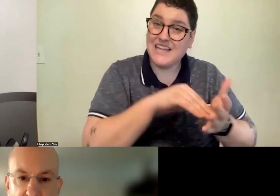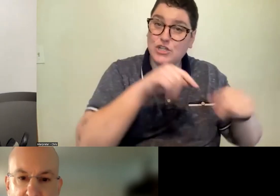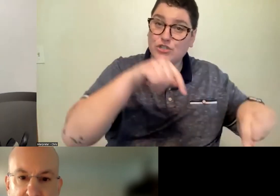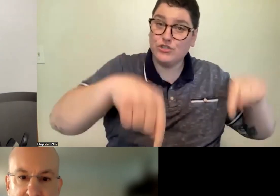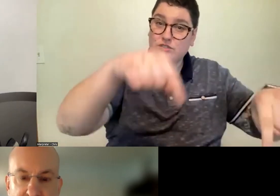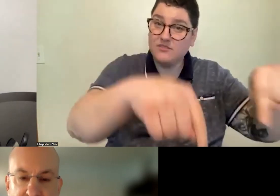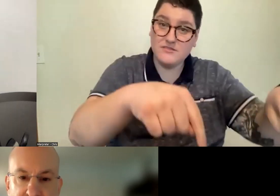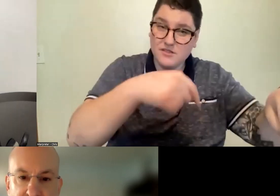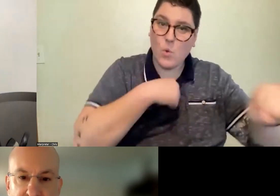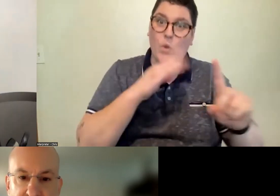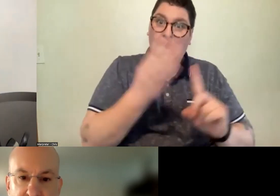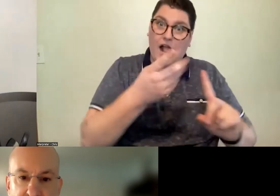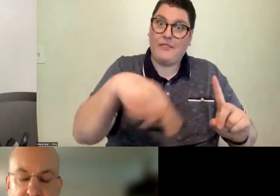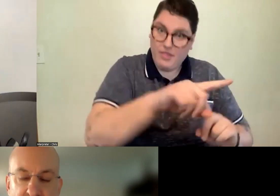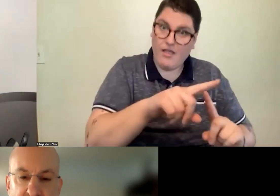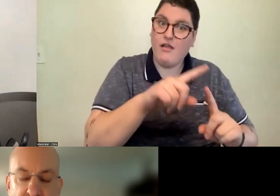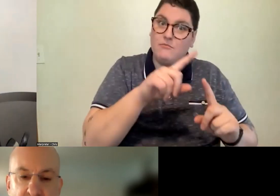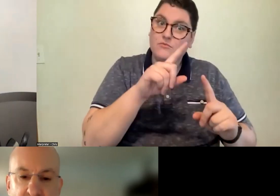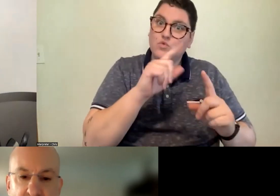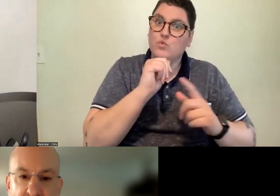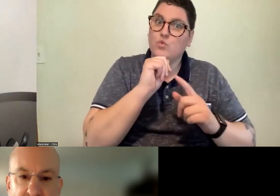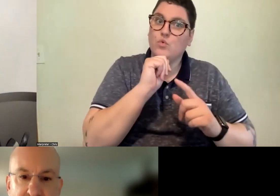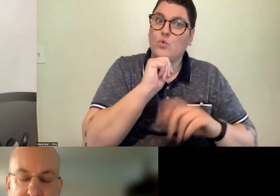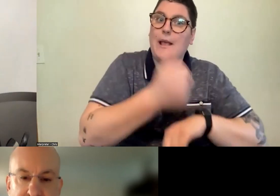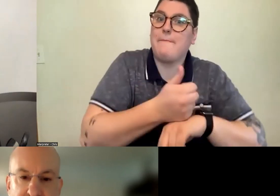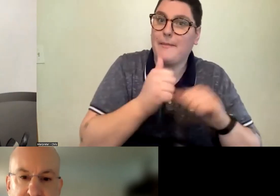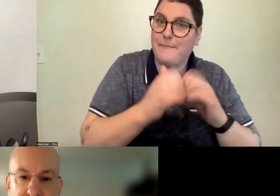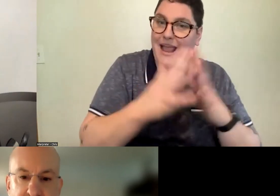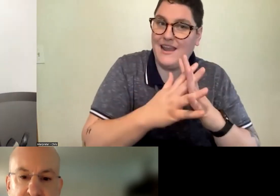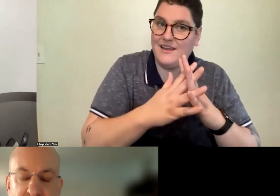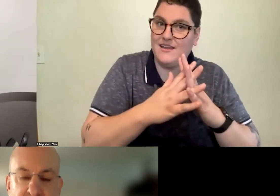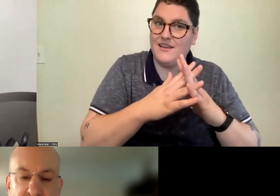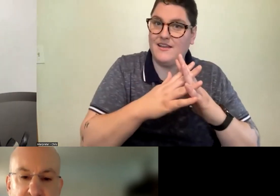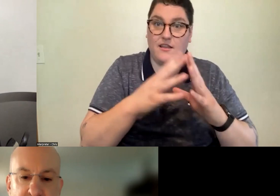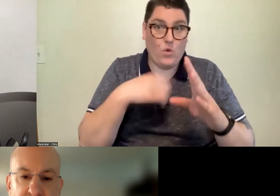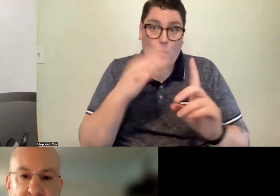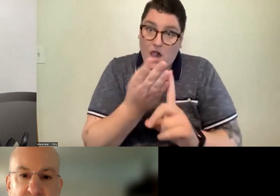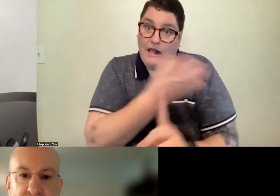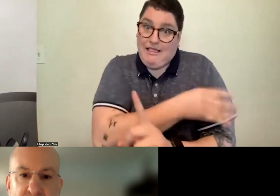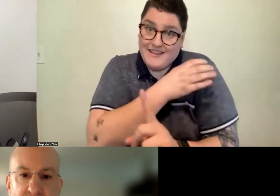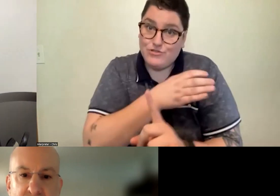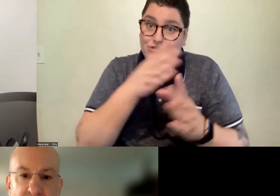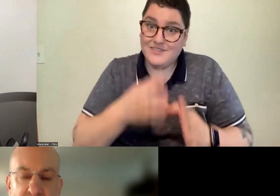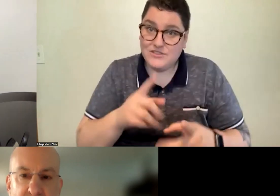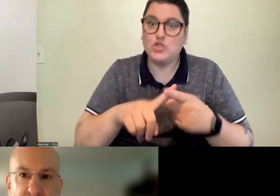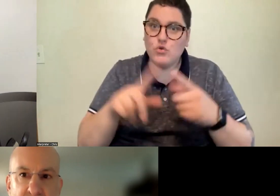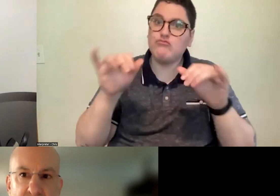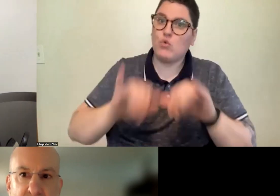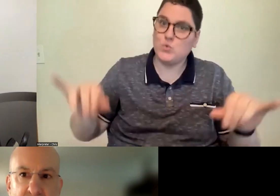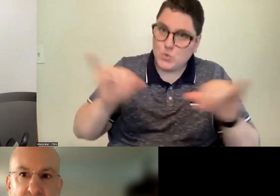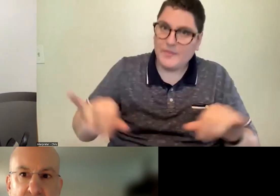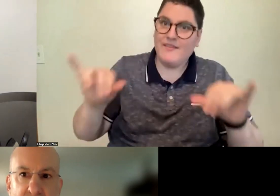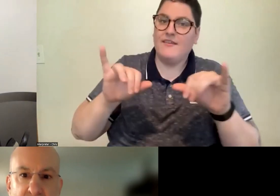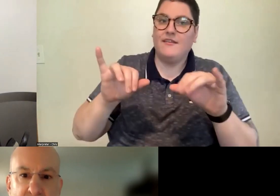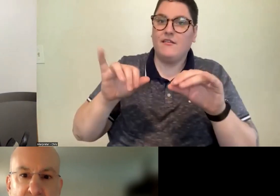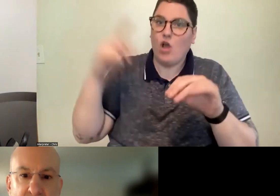got them to implement, sometimes it wasn't necessarily the admissions, we got the clinicians to simply routinely,